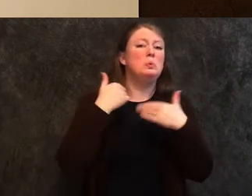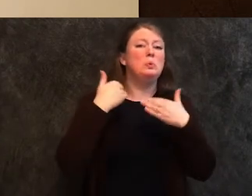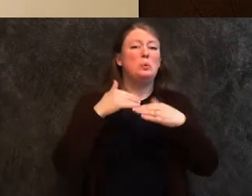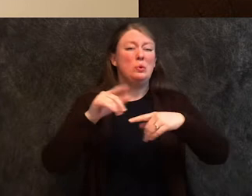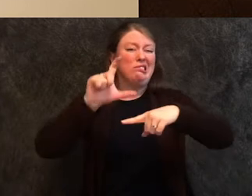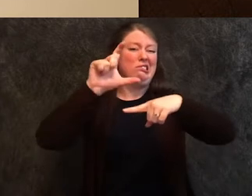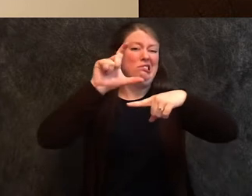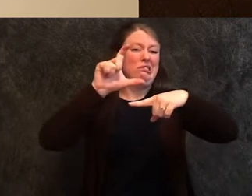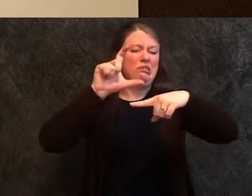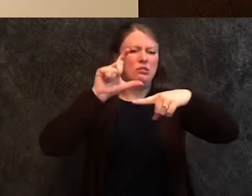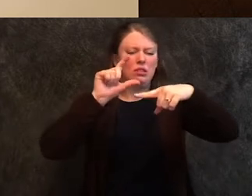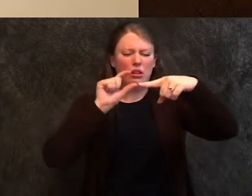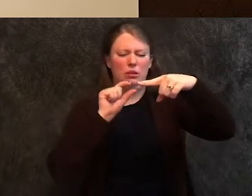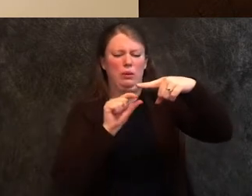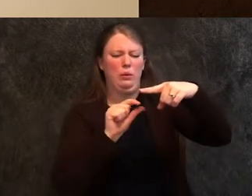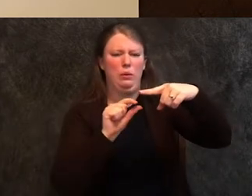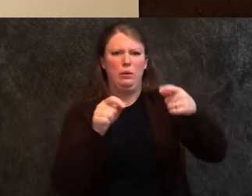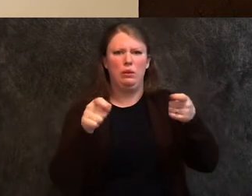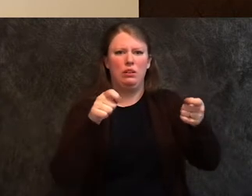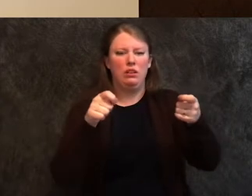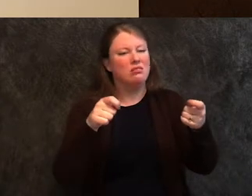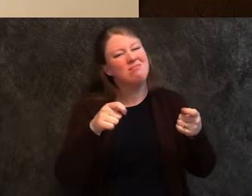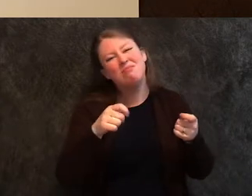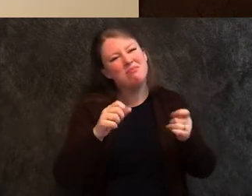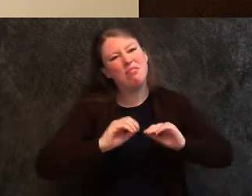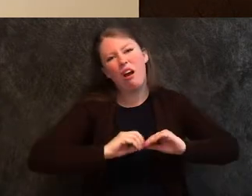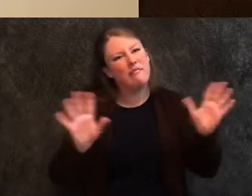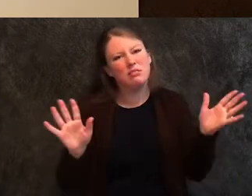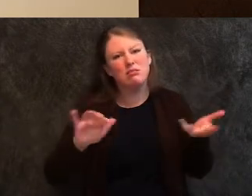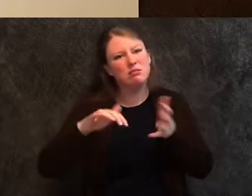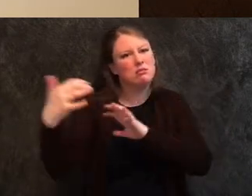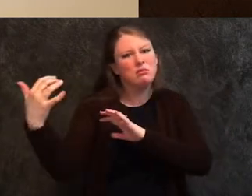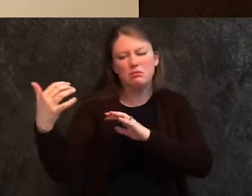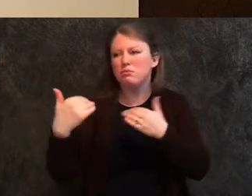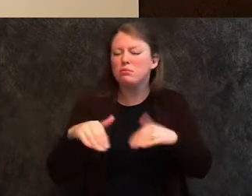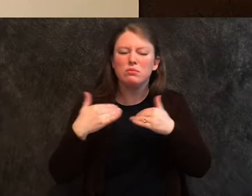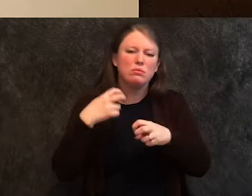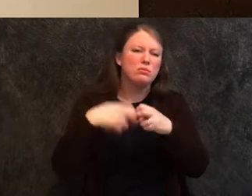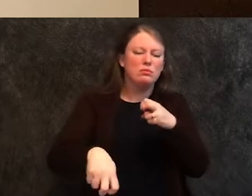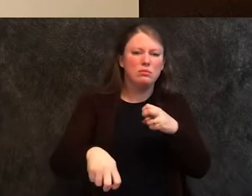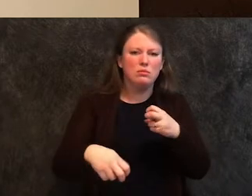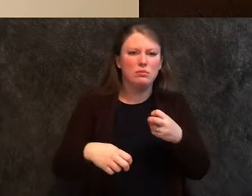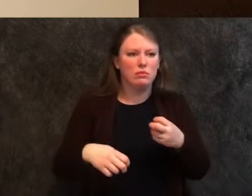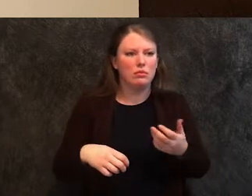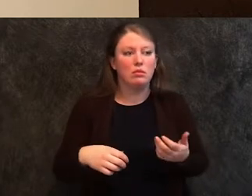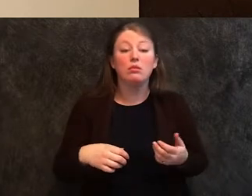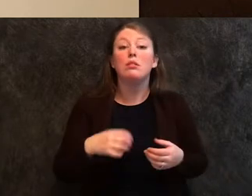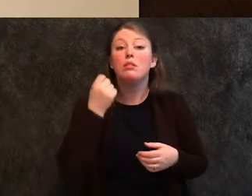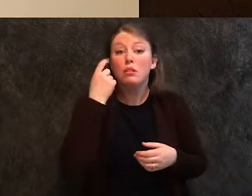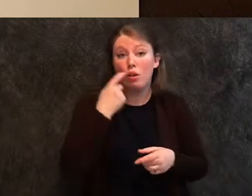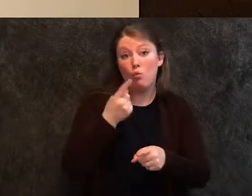over little God, right? That's an improper fraction, because the reality is a proper